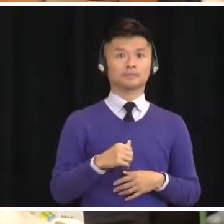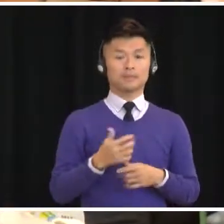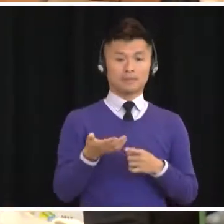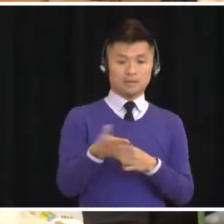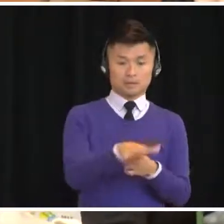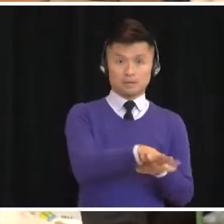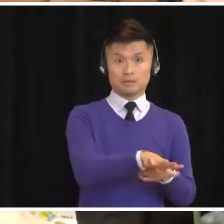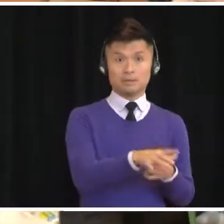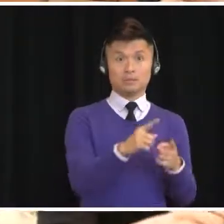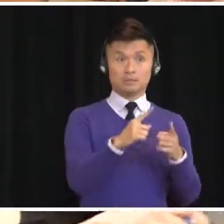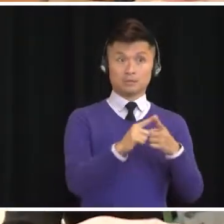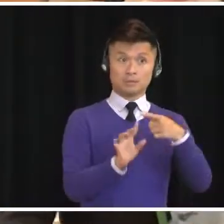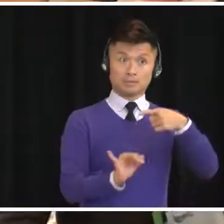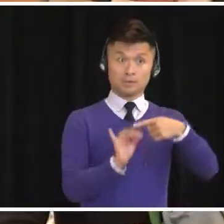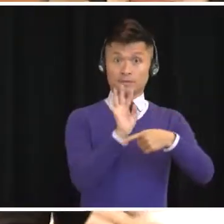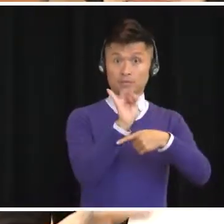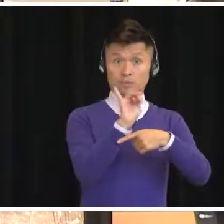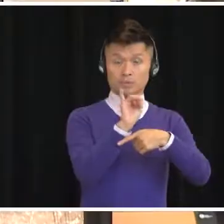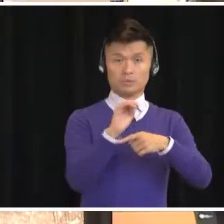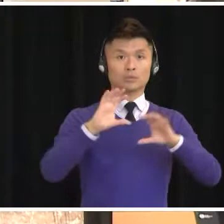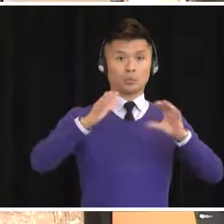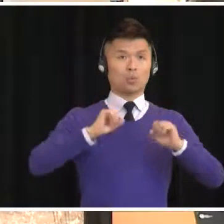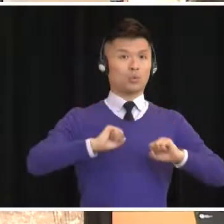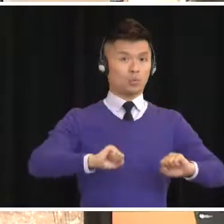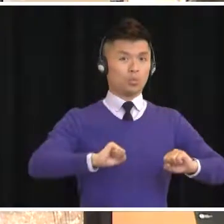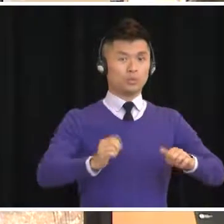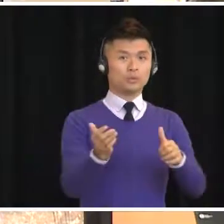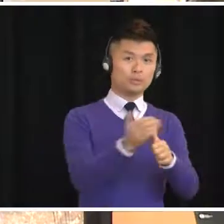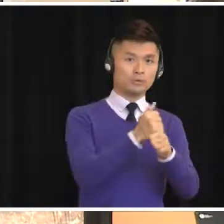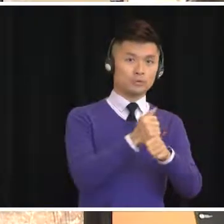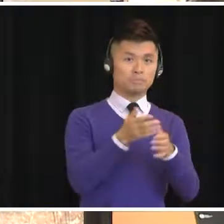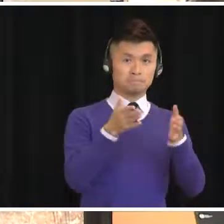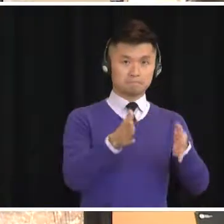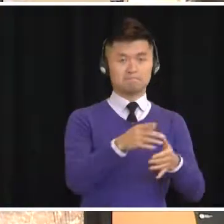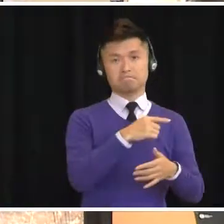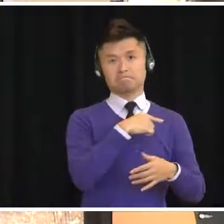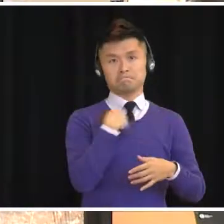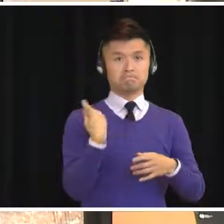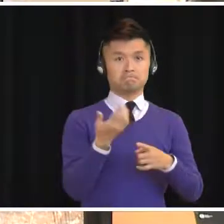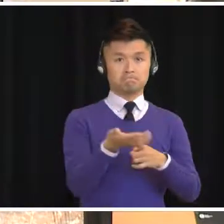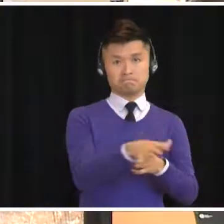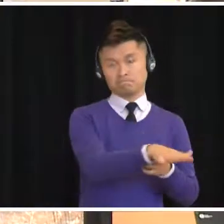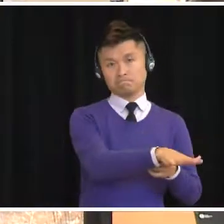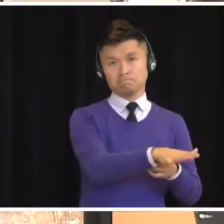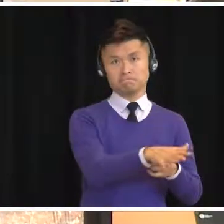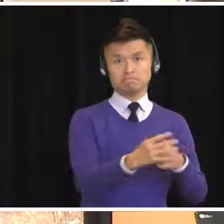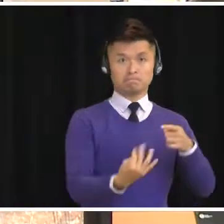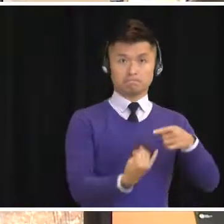the infant child mortality in indigenous communities.